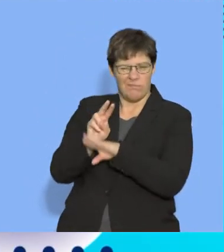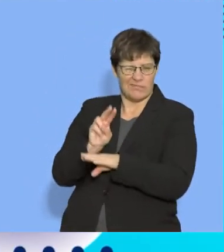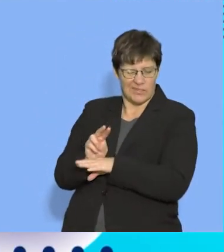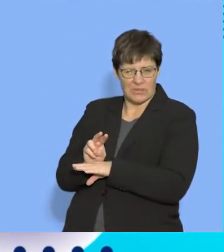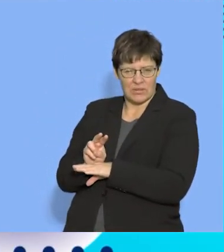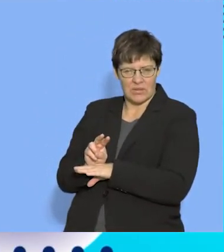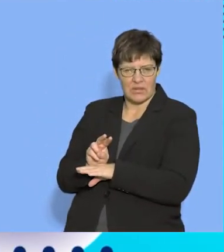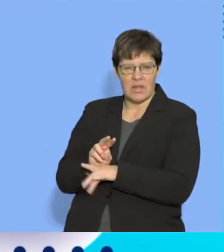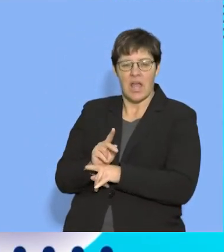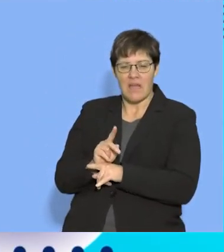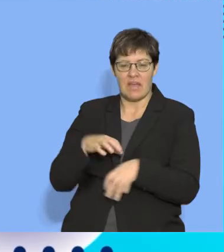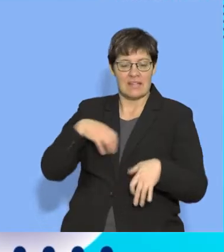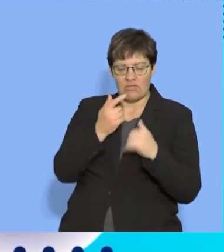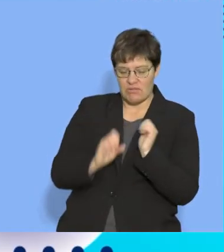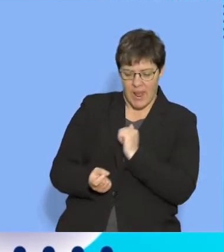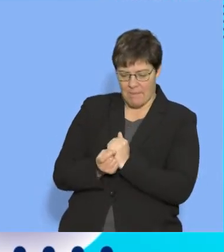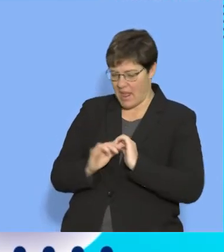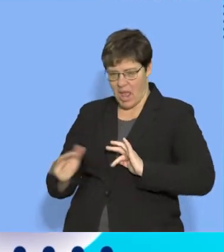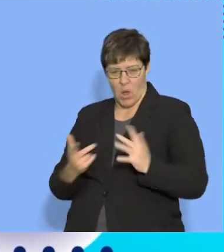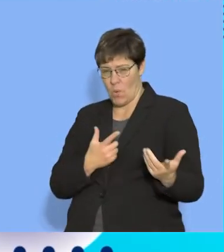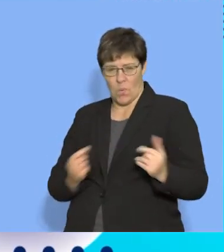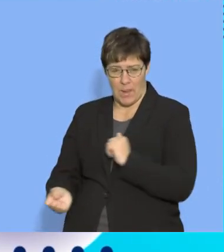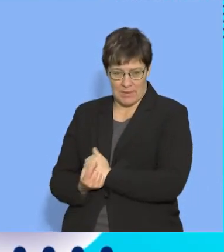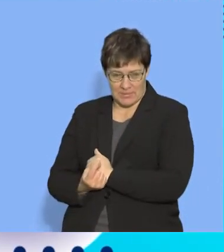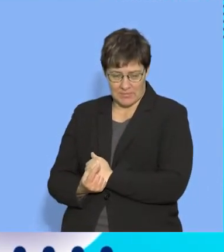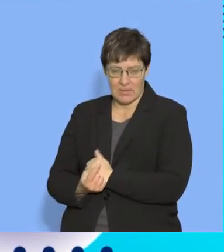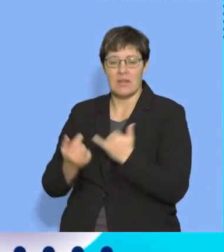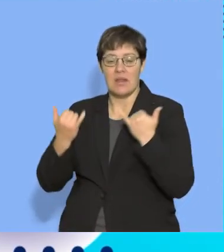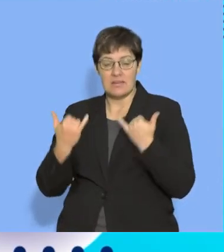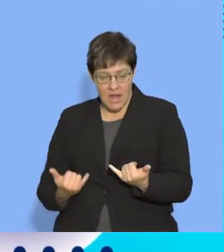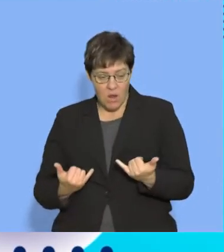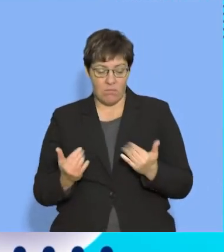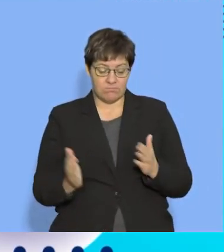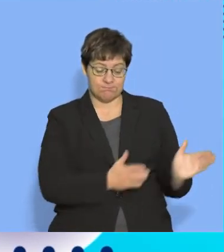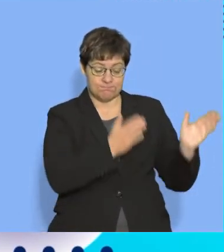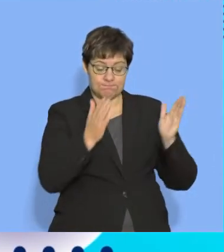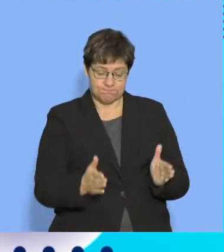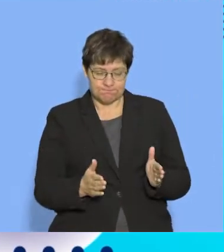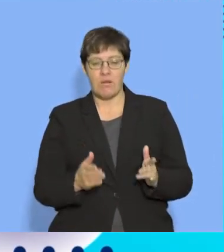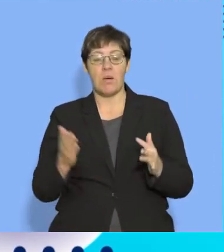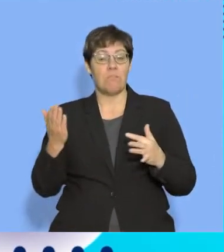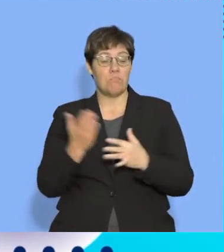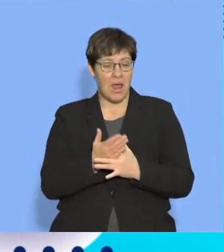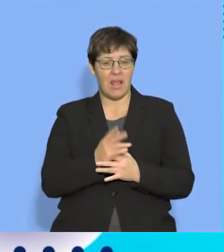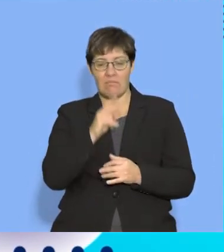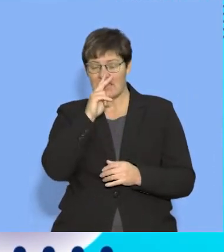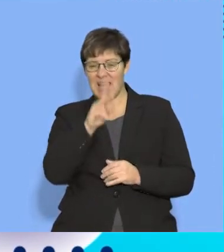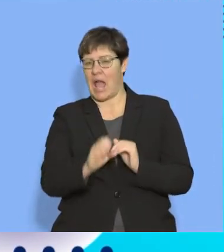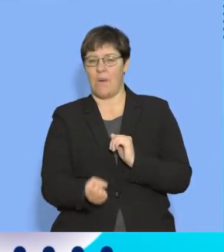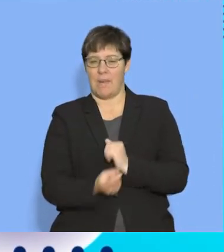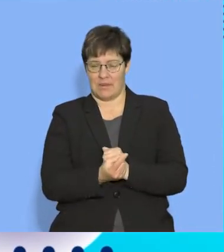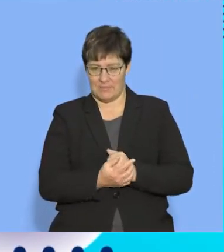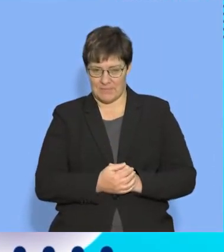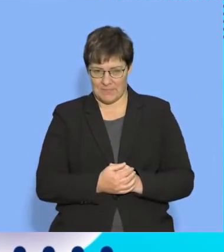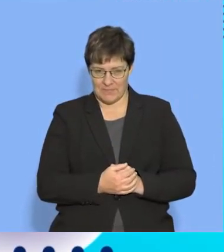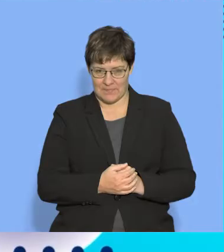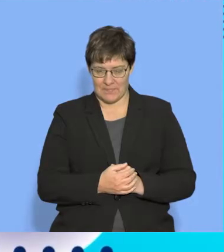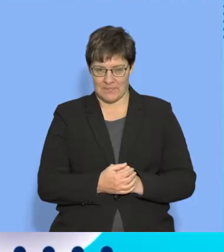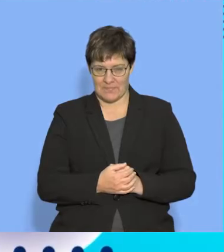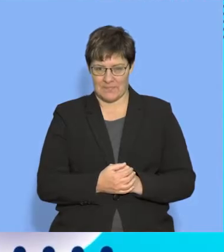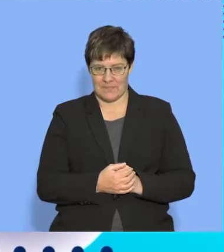happens when digestion occurs. It's important that we now get into the process of absorption. Let's have a little break and I'll see you in a bit.